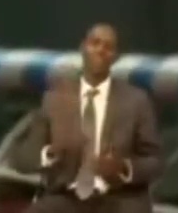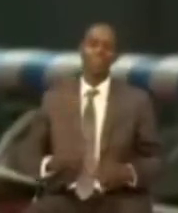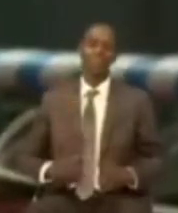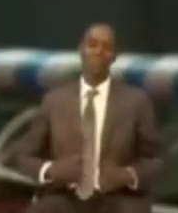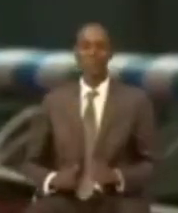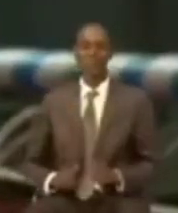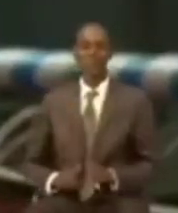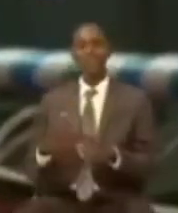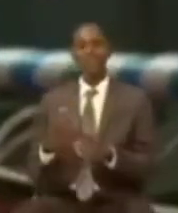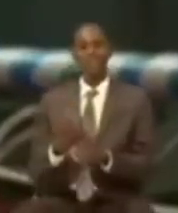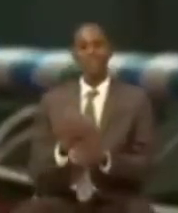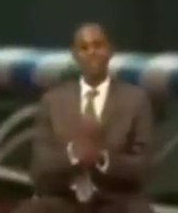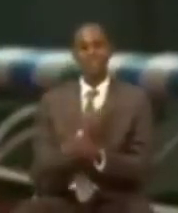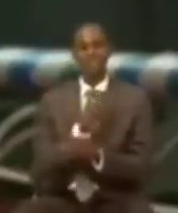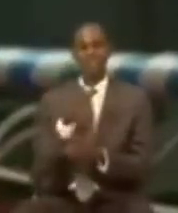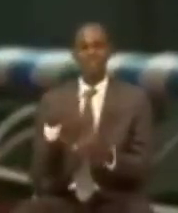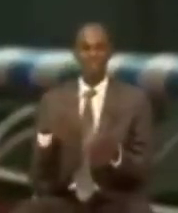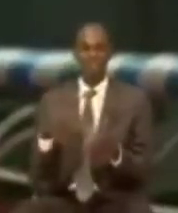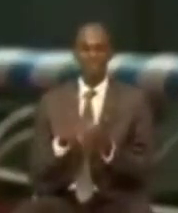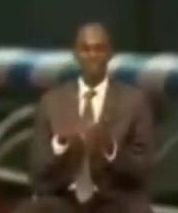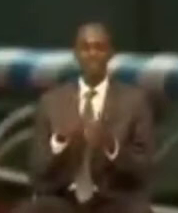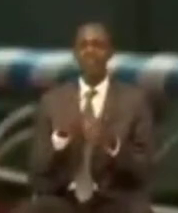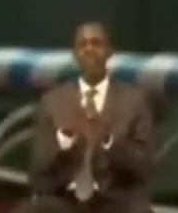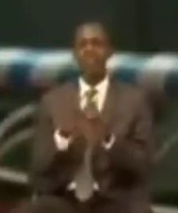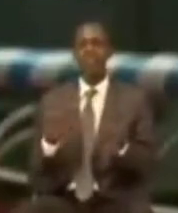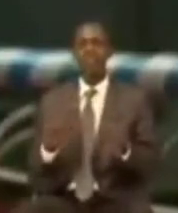Take the stage,